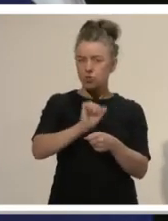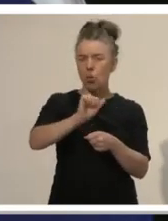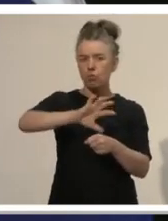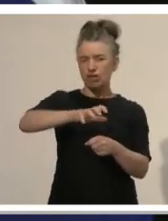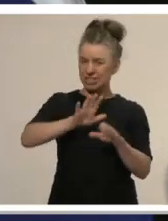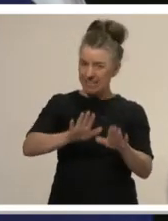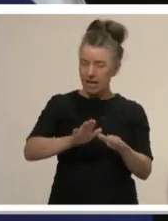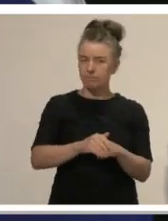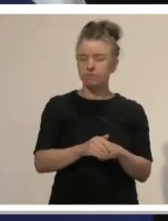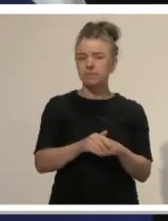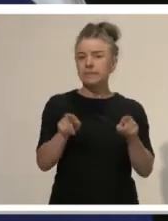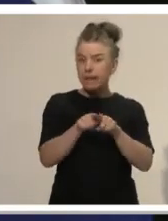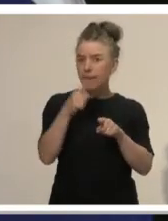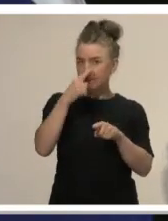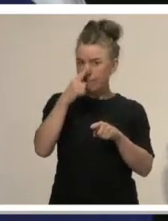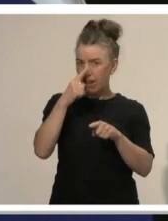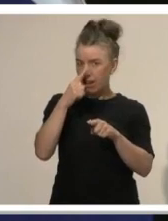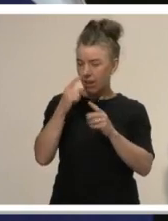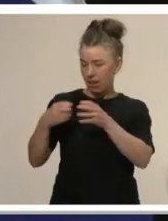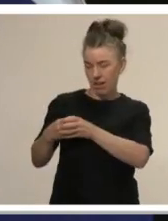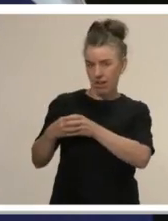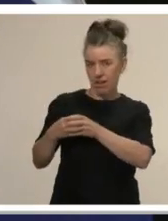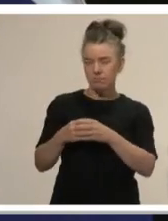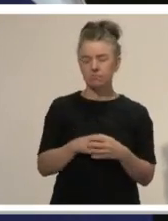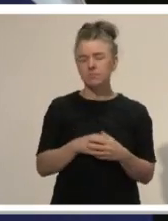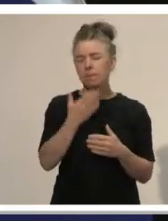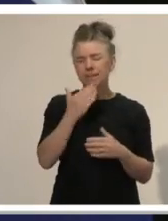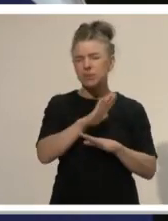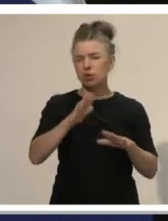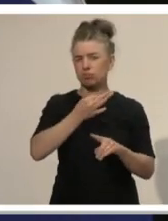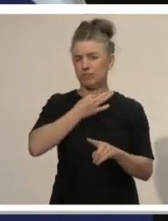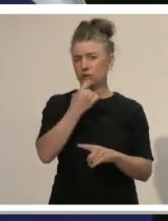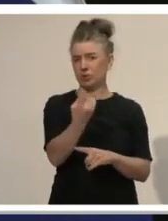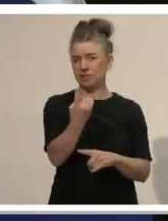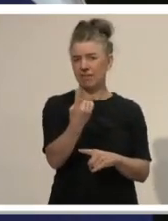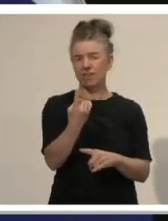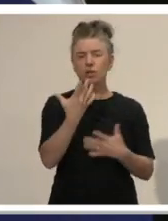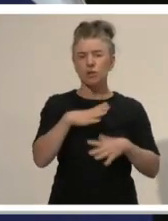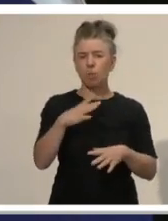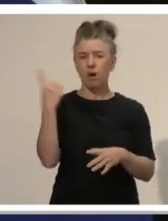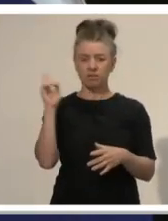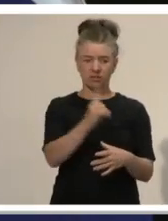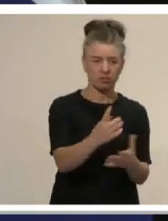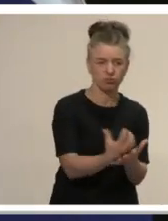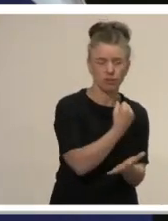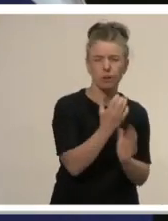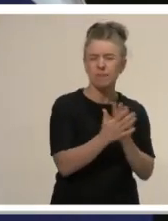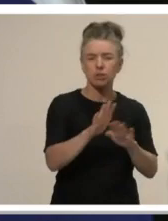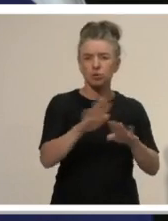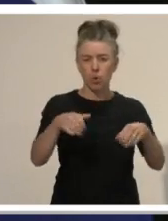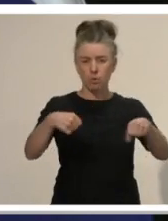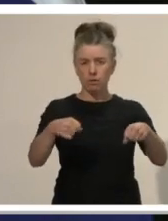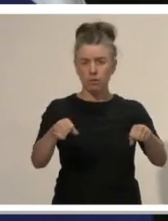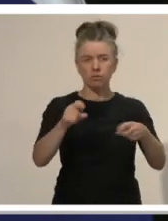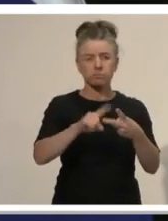your bubble, and we're asking that people please don't put themselves at risk of needing rescue. So that means don't use quad bikes,